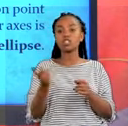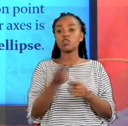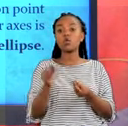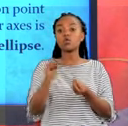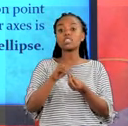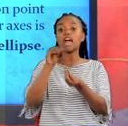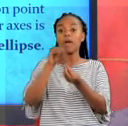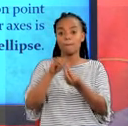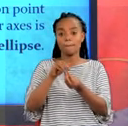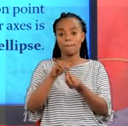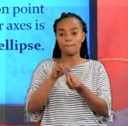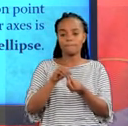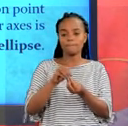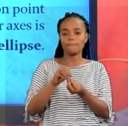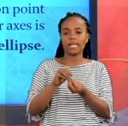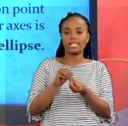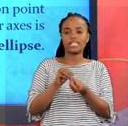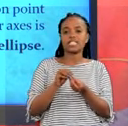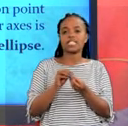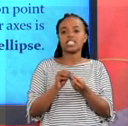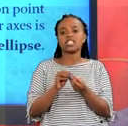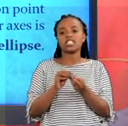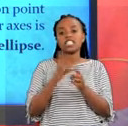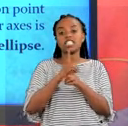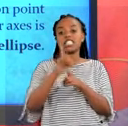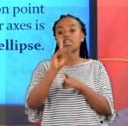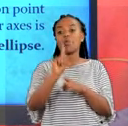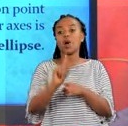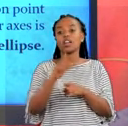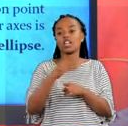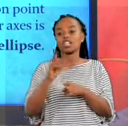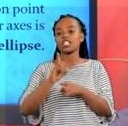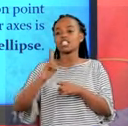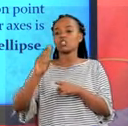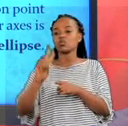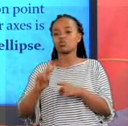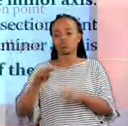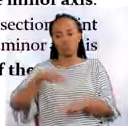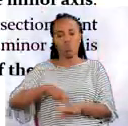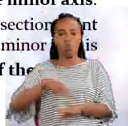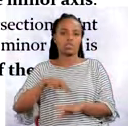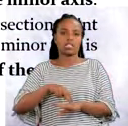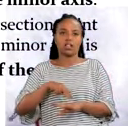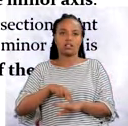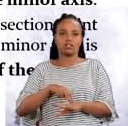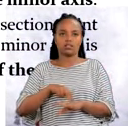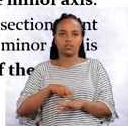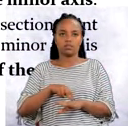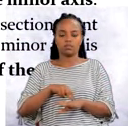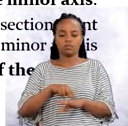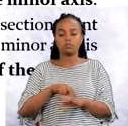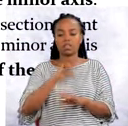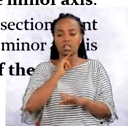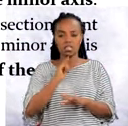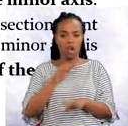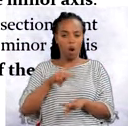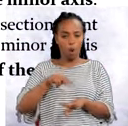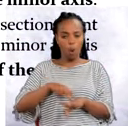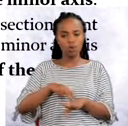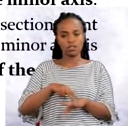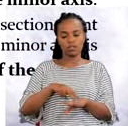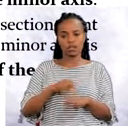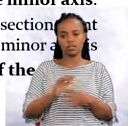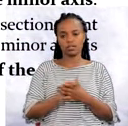of the distance d1 and d2, it is constant. It is